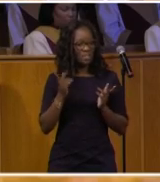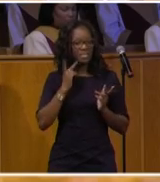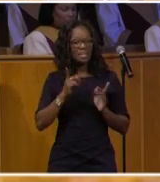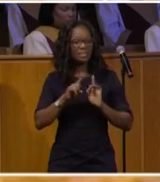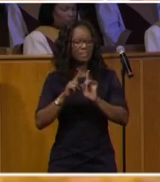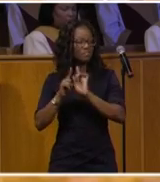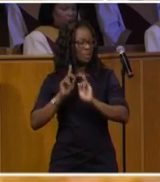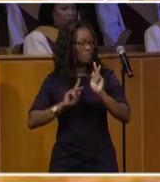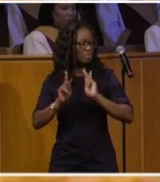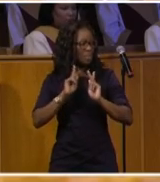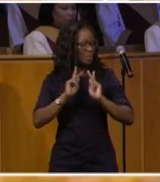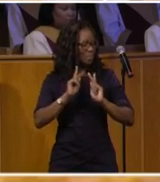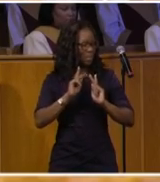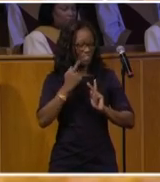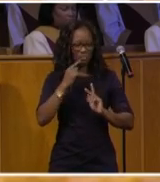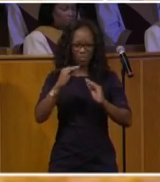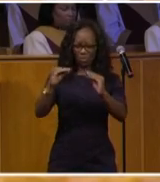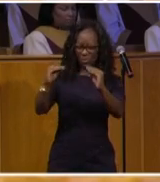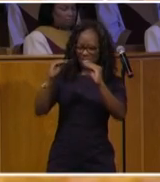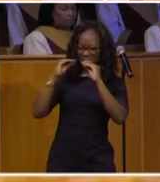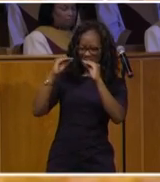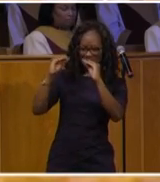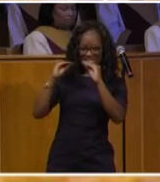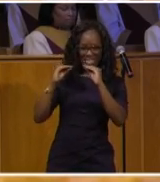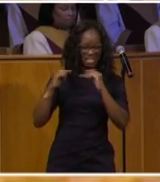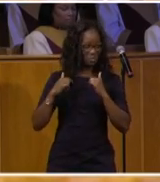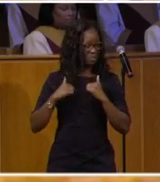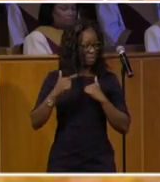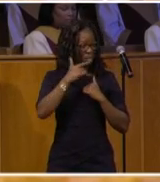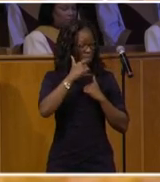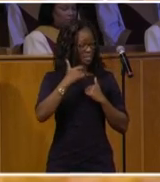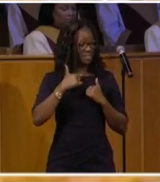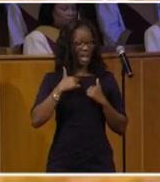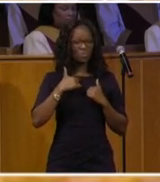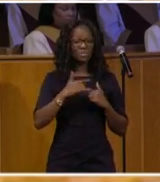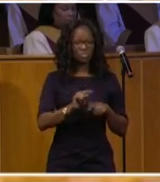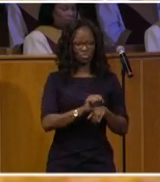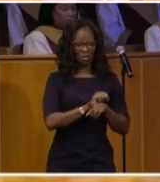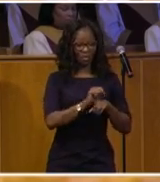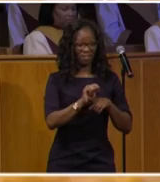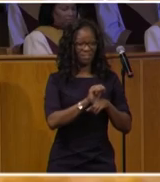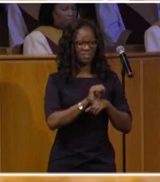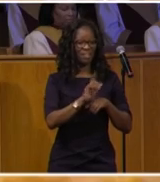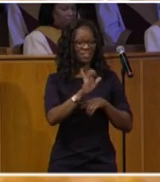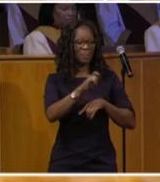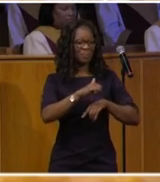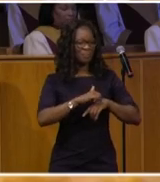and to let them teach me because I was in training.